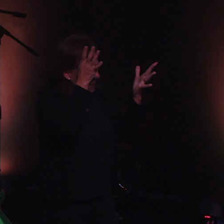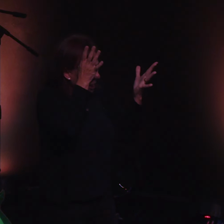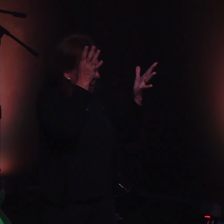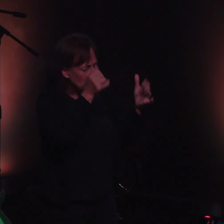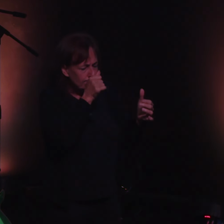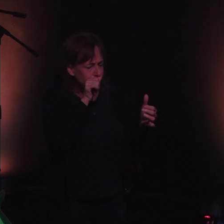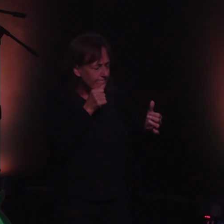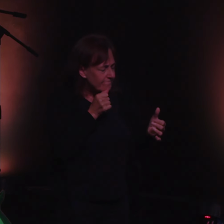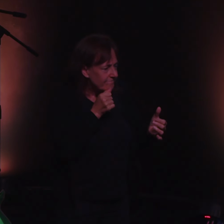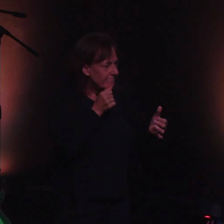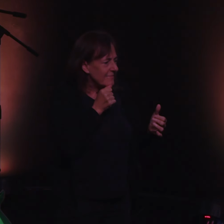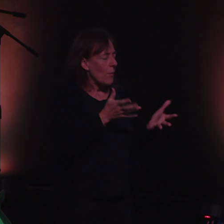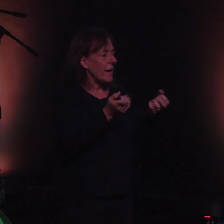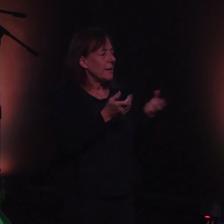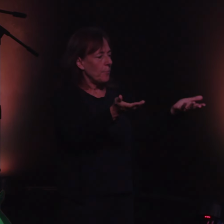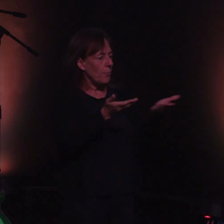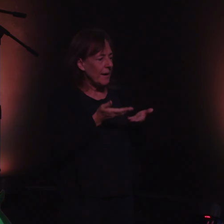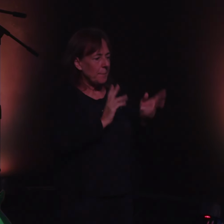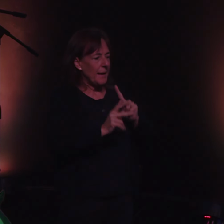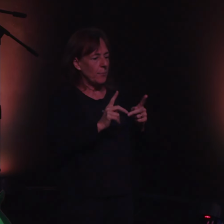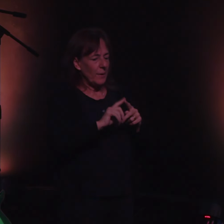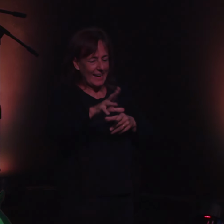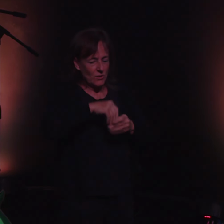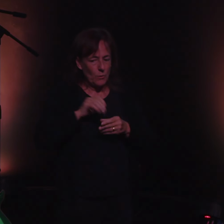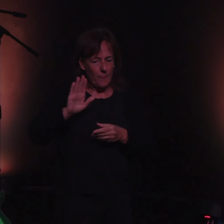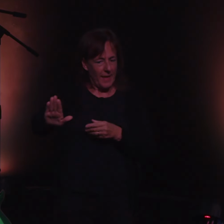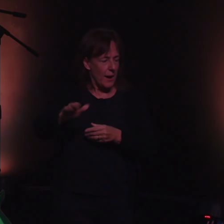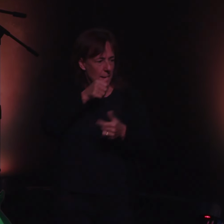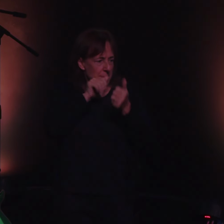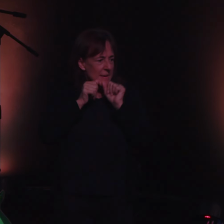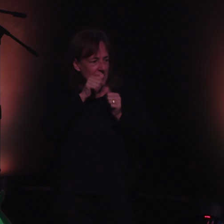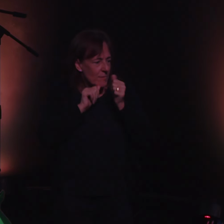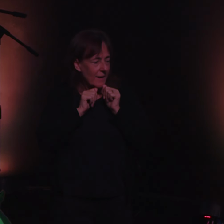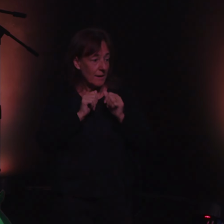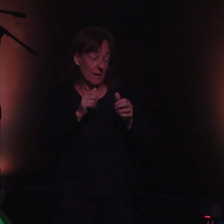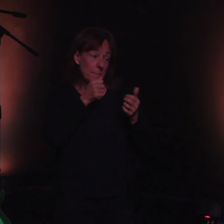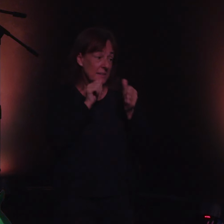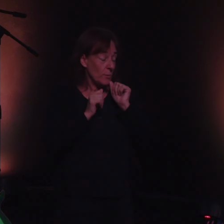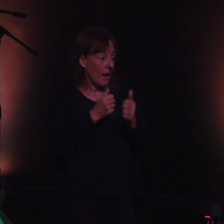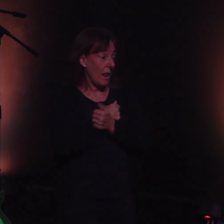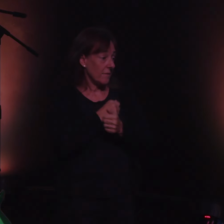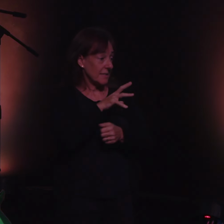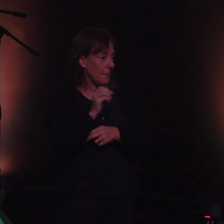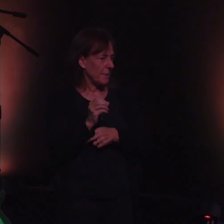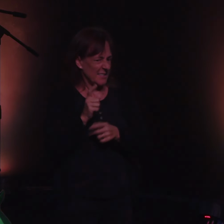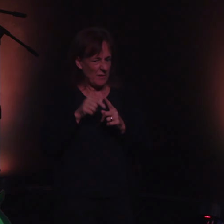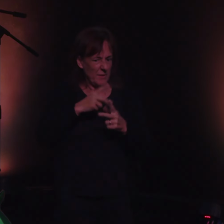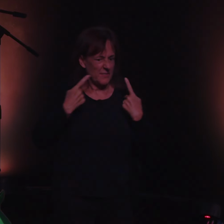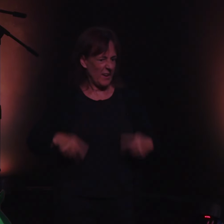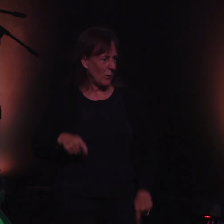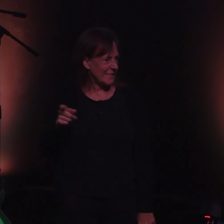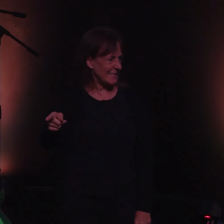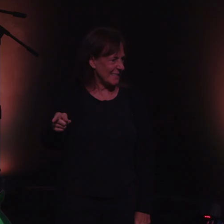And what they wanted to do is bring people into their misery. Misery loves company. I believe it comes from the Pharisees because they were